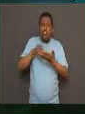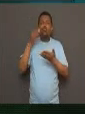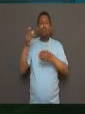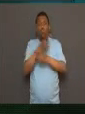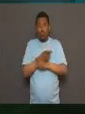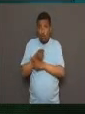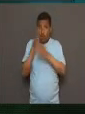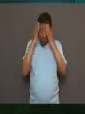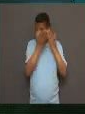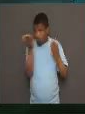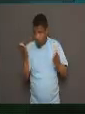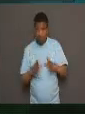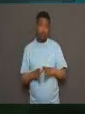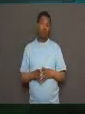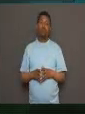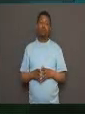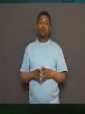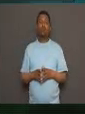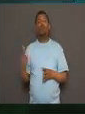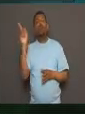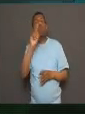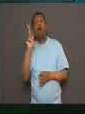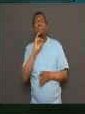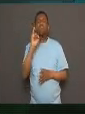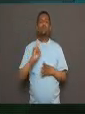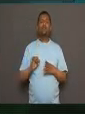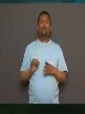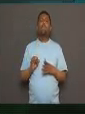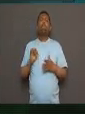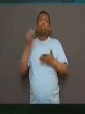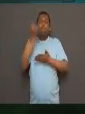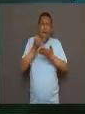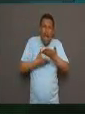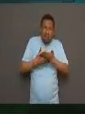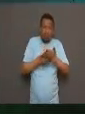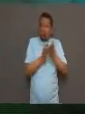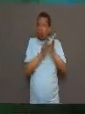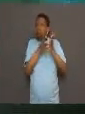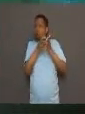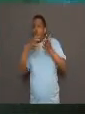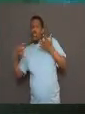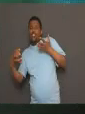of geography. But what is map projection?